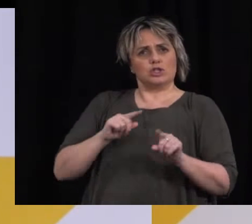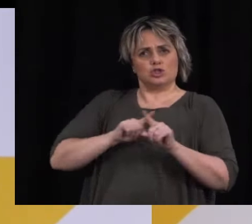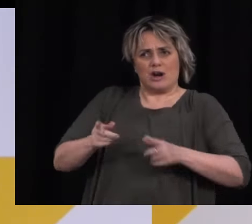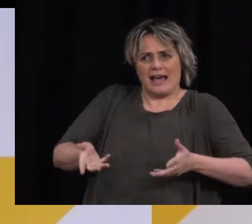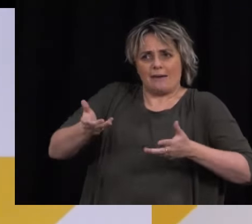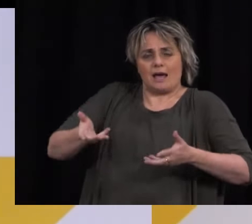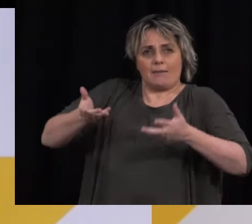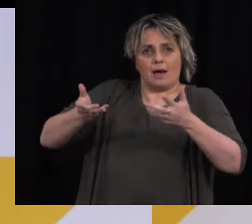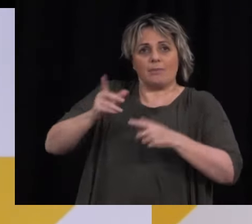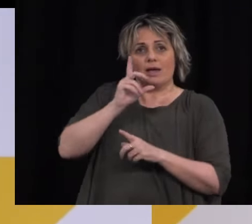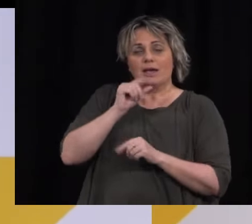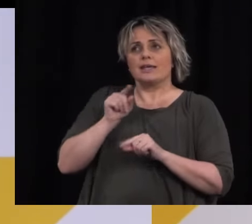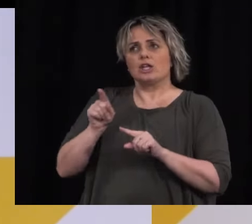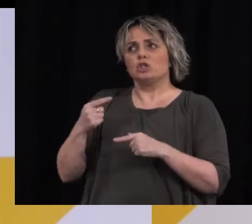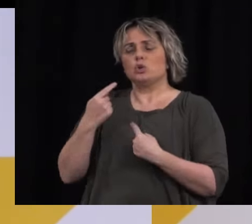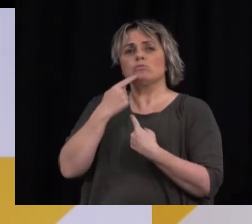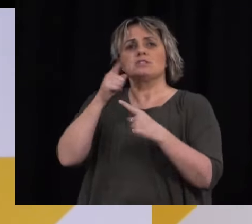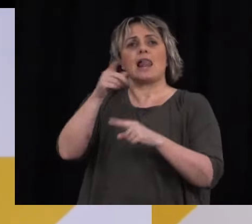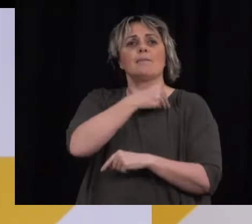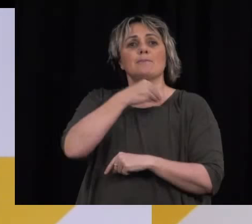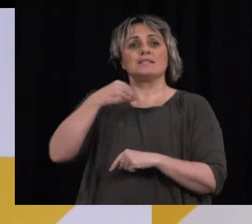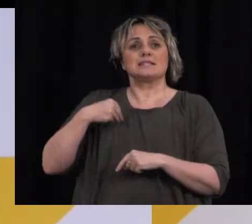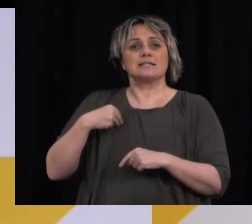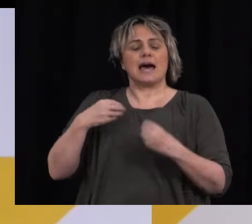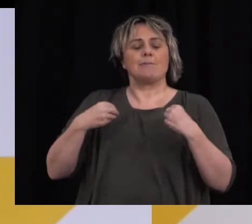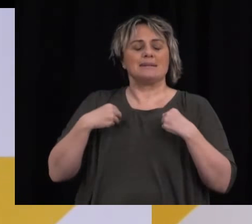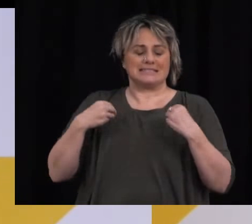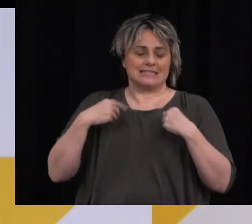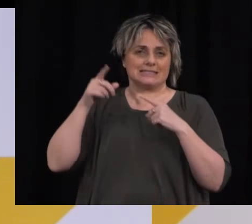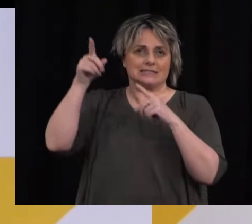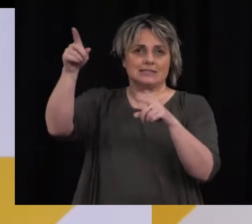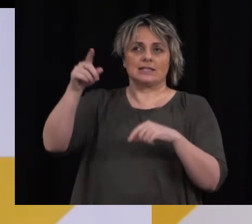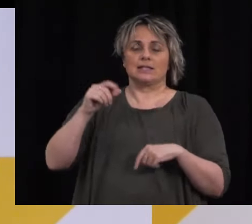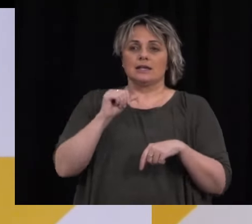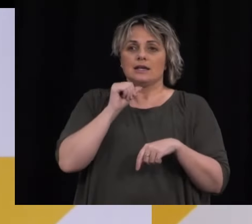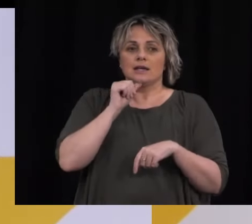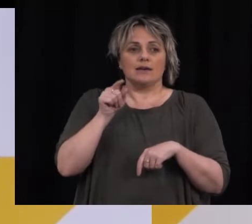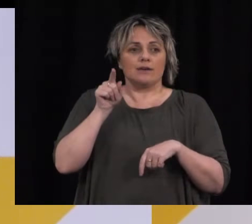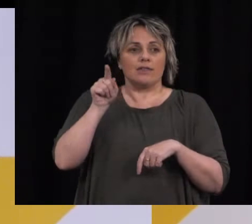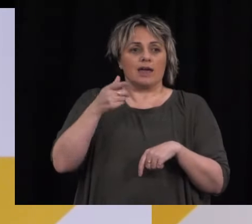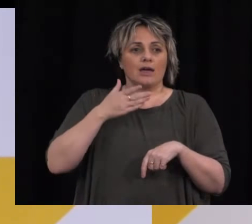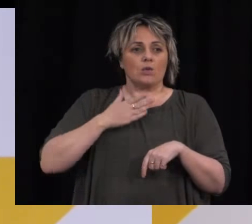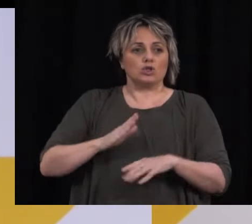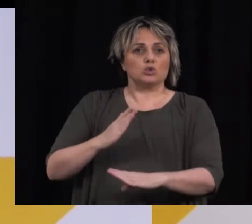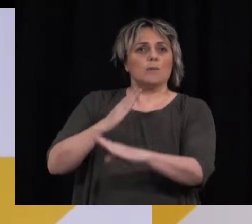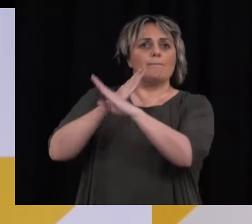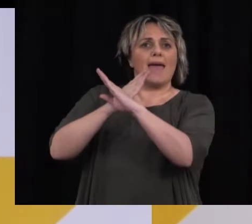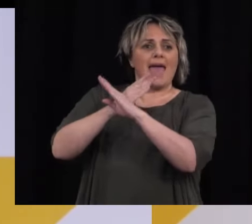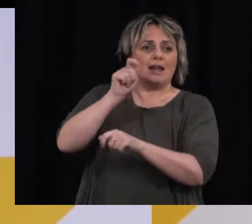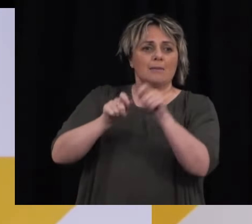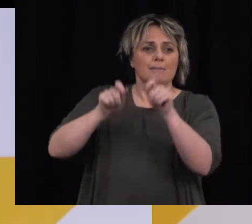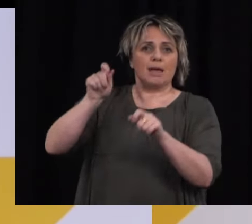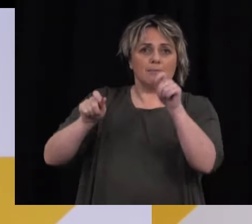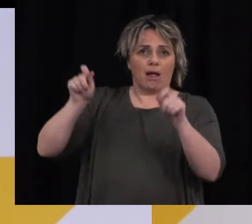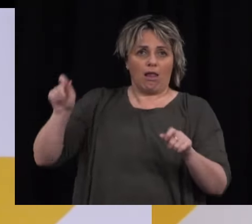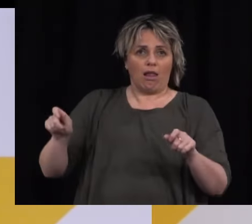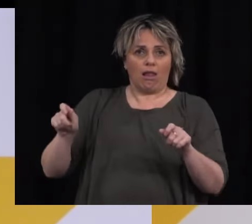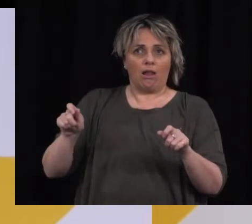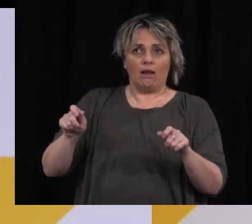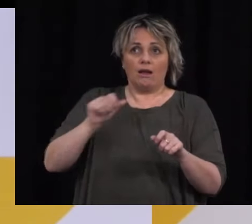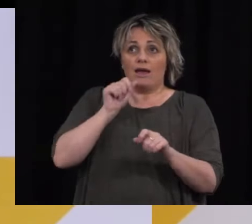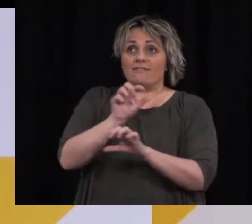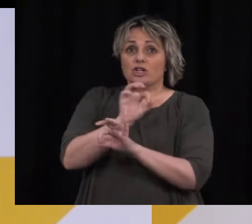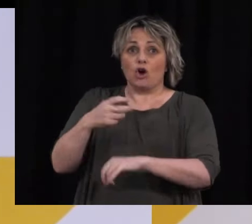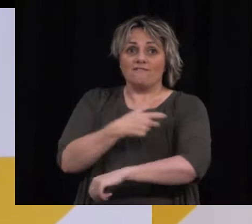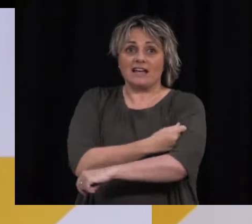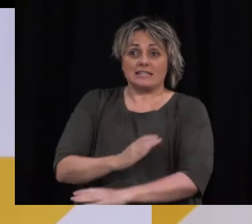businesses some assurity that if they want to ban people, in December and November who are not vaccinated, that they will be able to do that? So